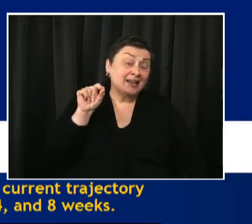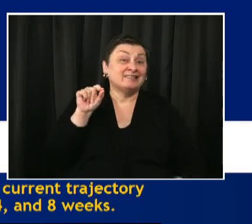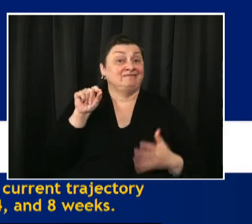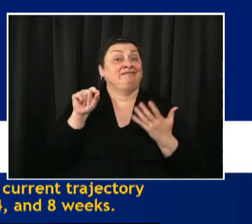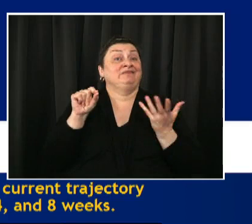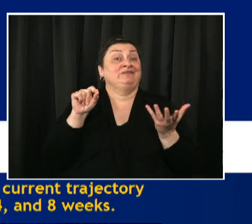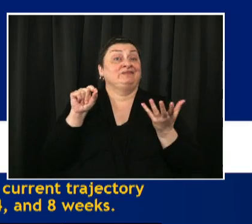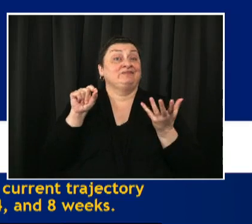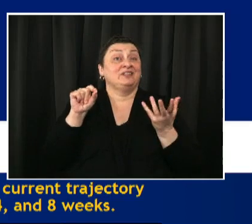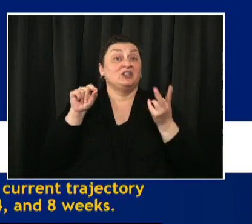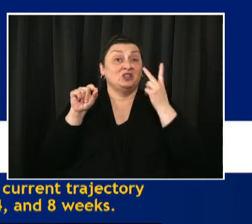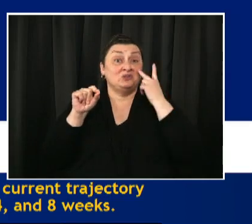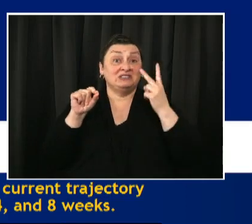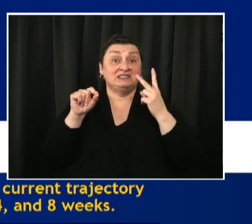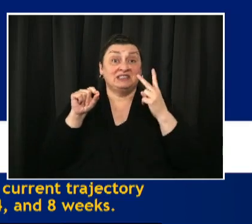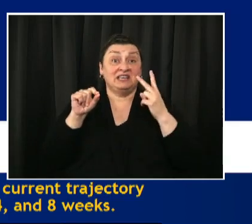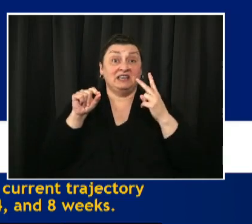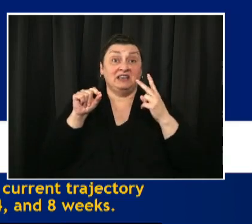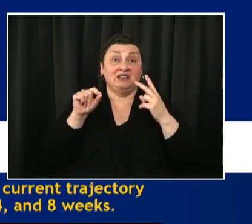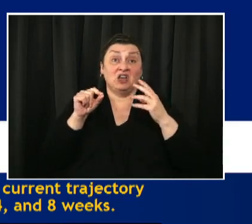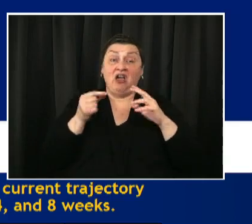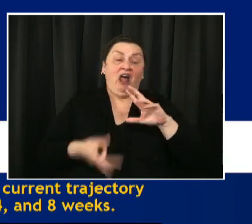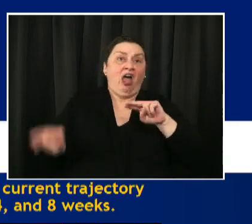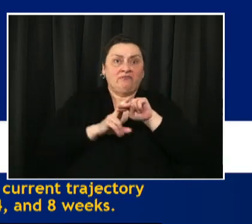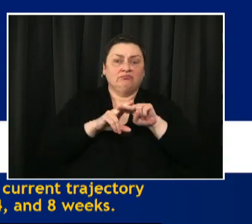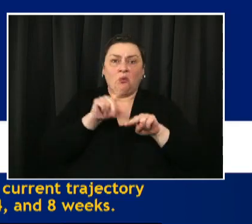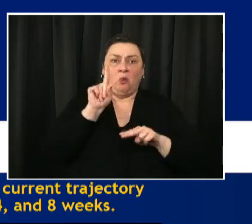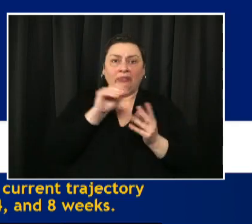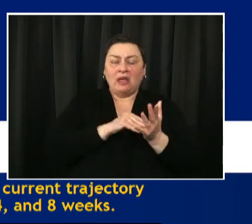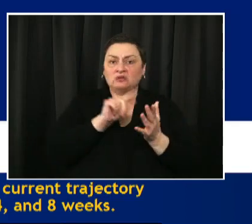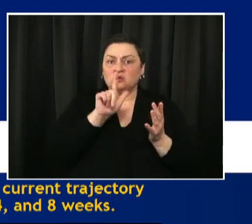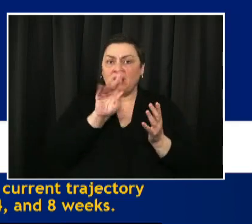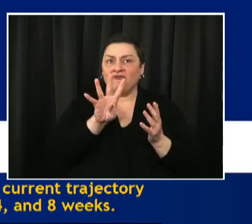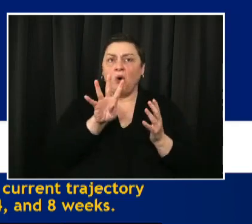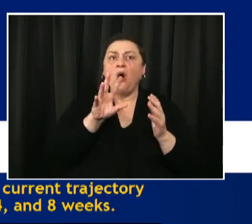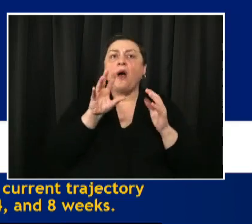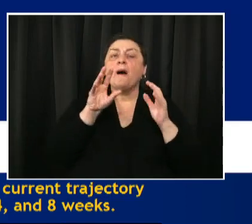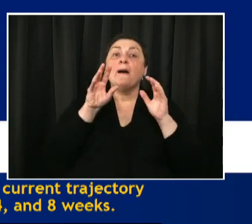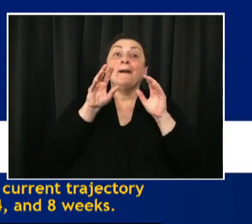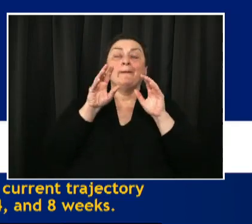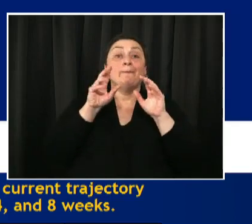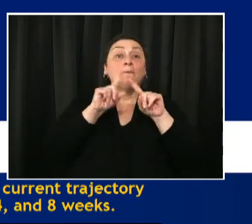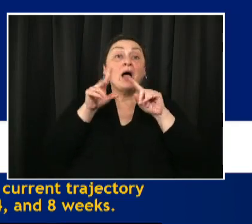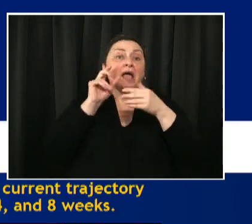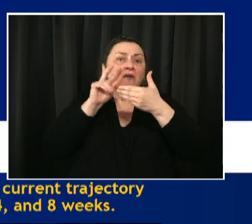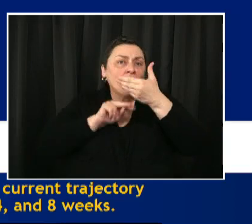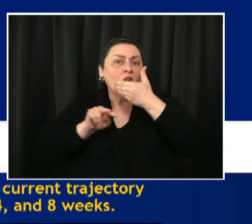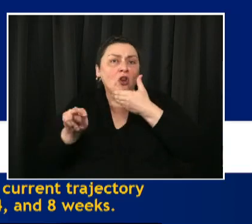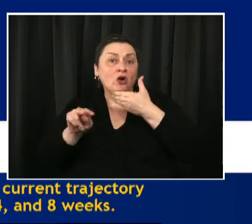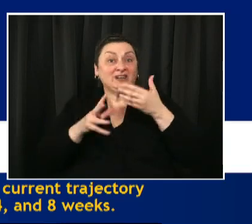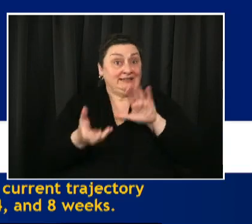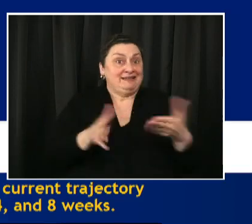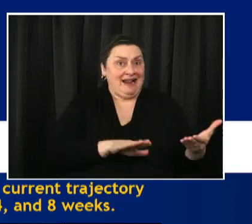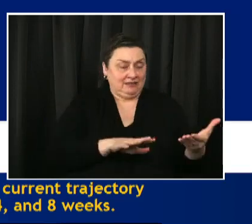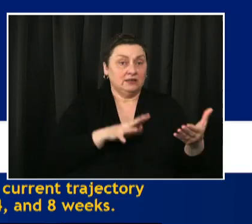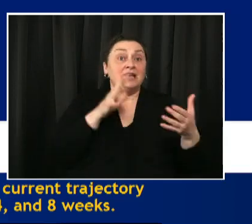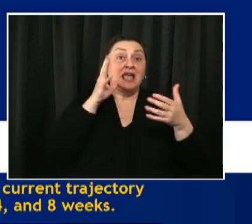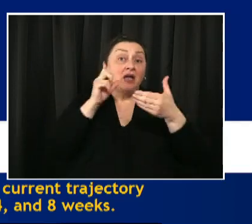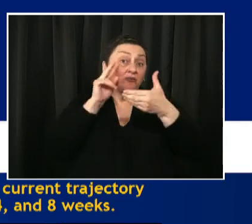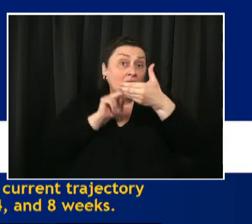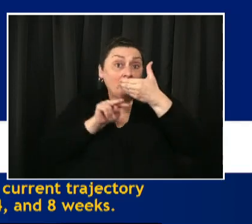away, 1,024 deaths. But if you look out to the right at 4 weeks, say, that 1,024 is reduced